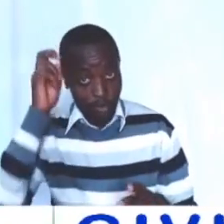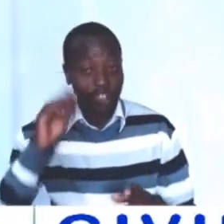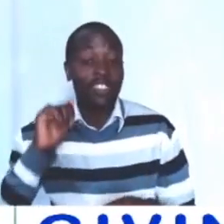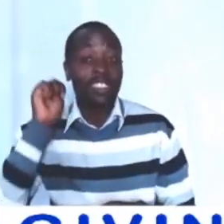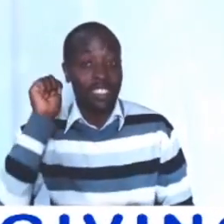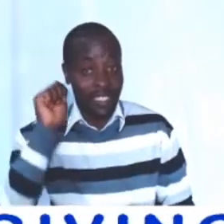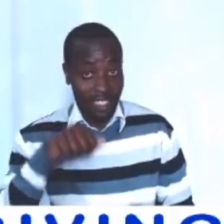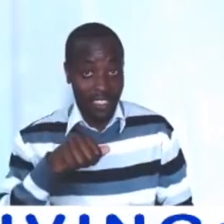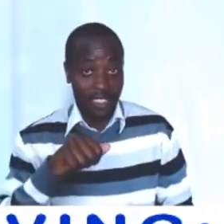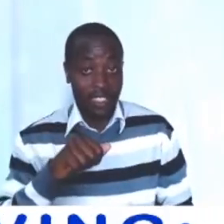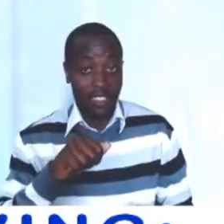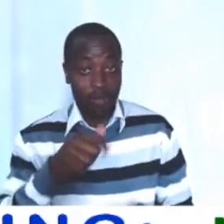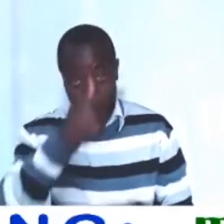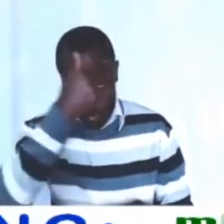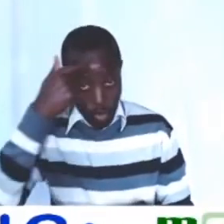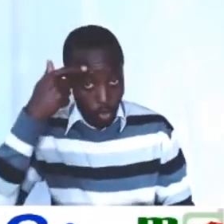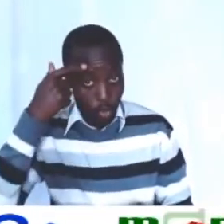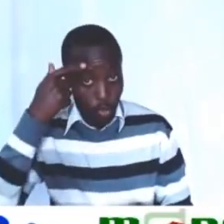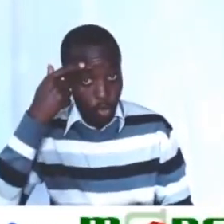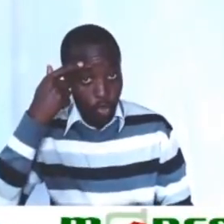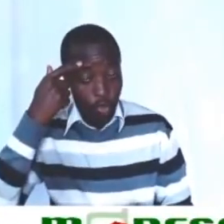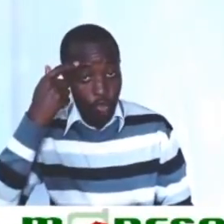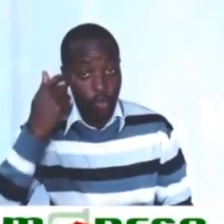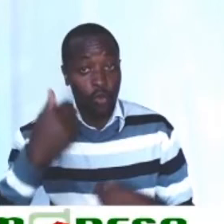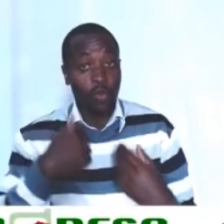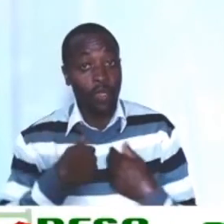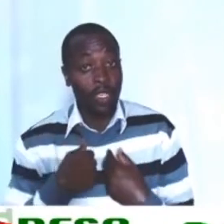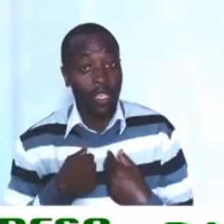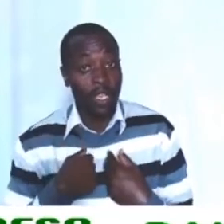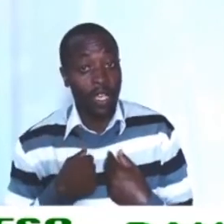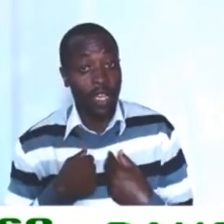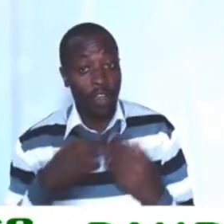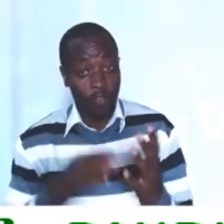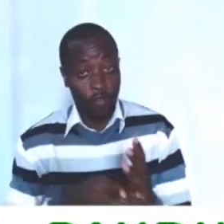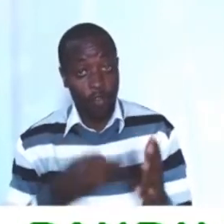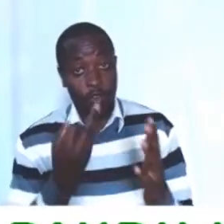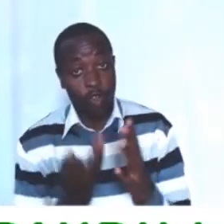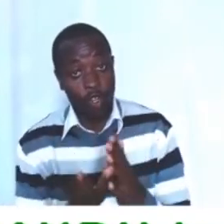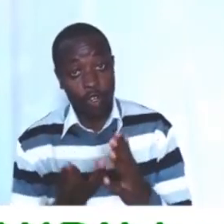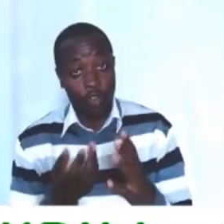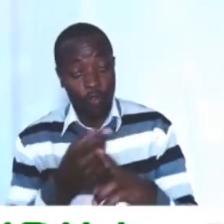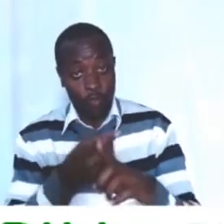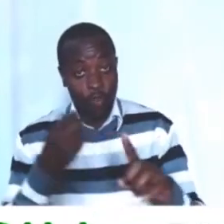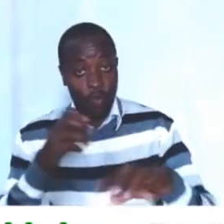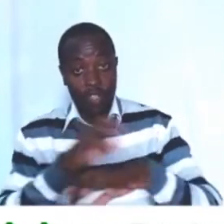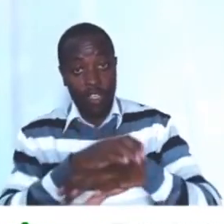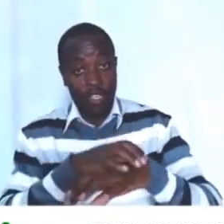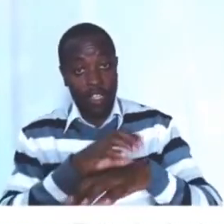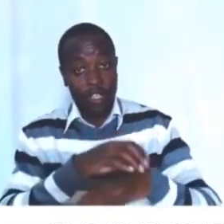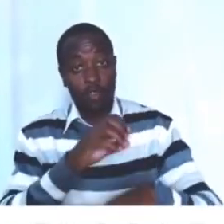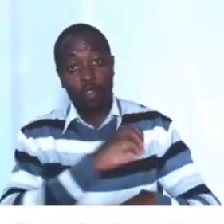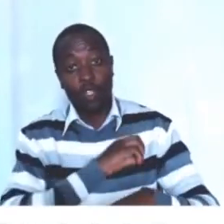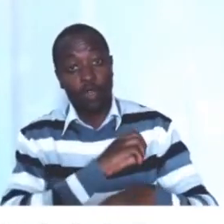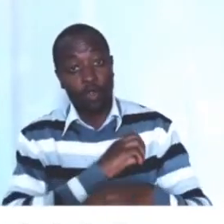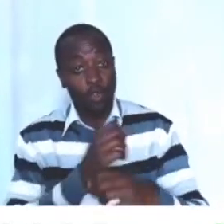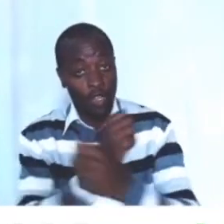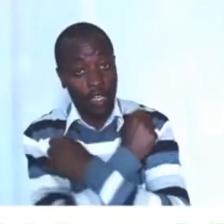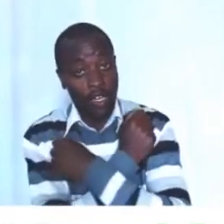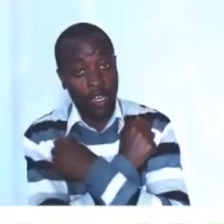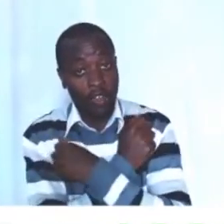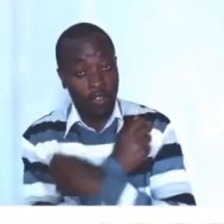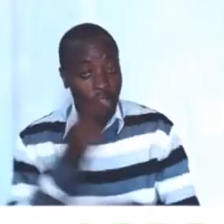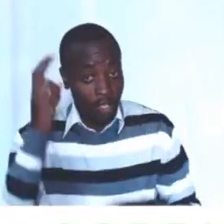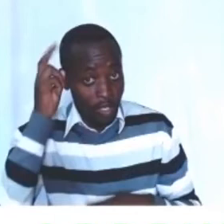yes. Because this downward stride, from the other to the self-centered, to the demonic,